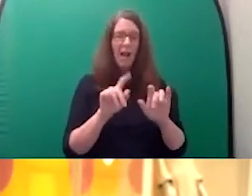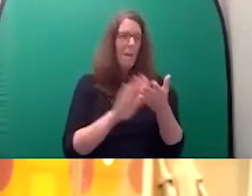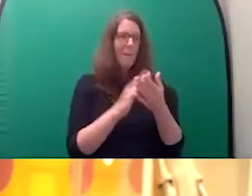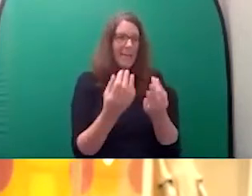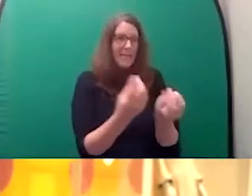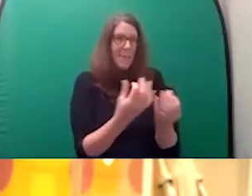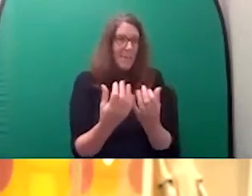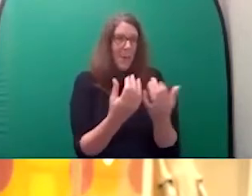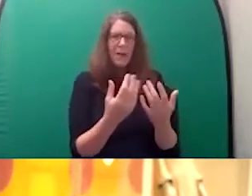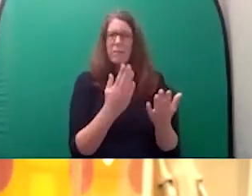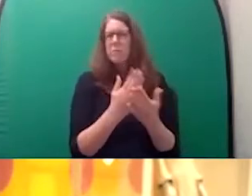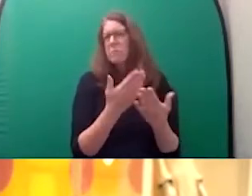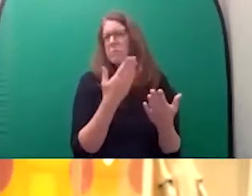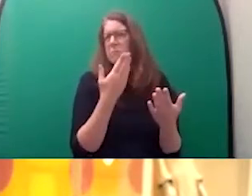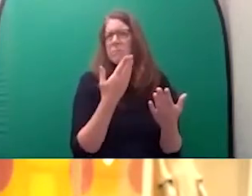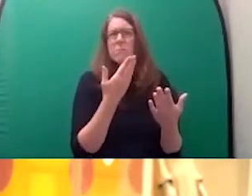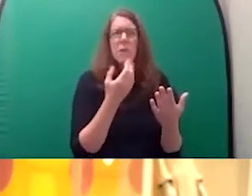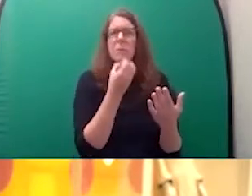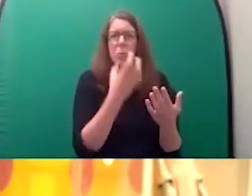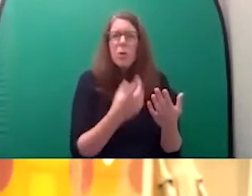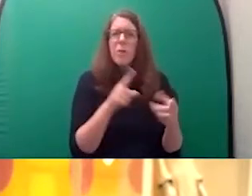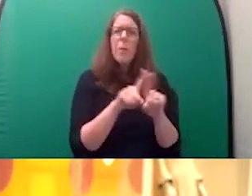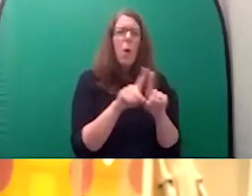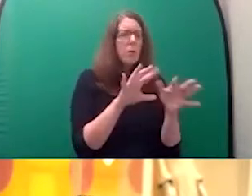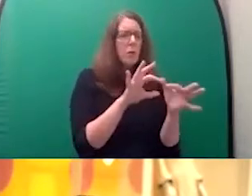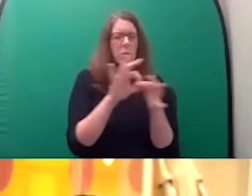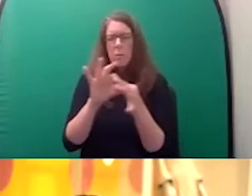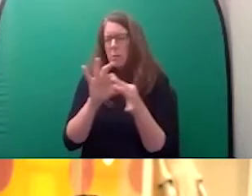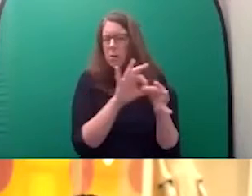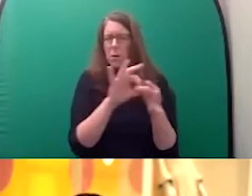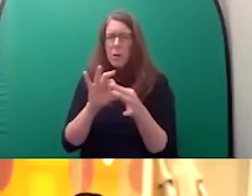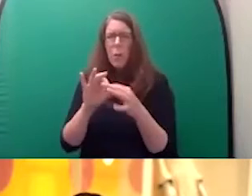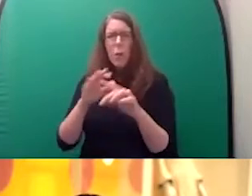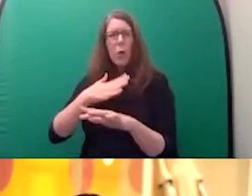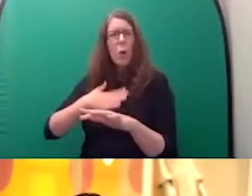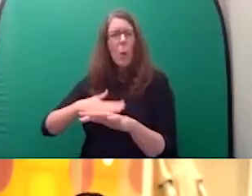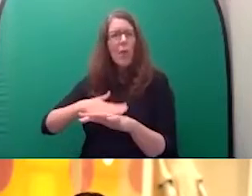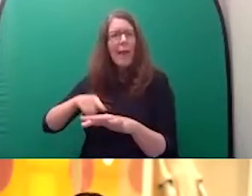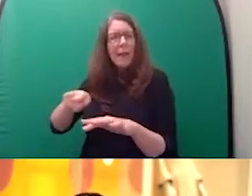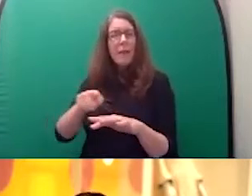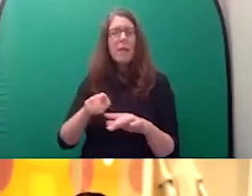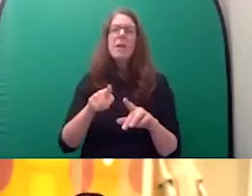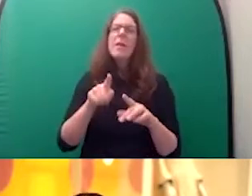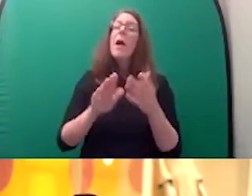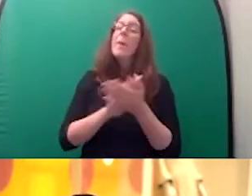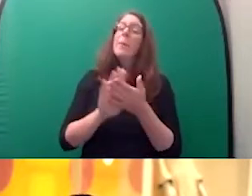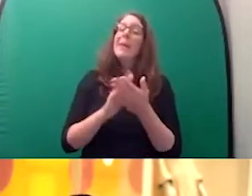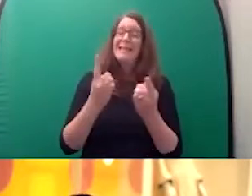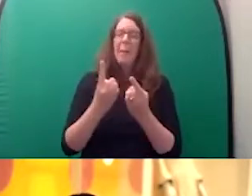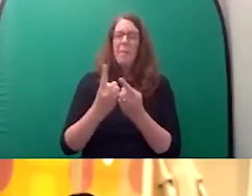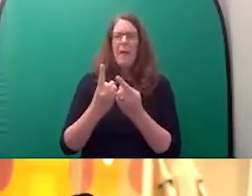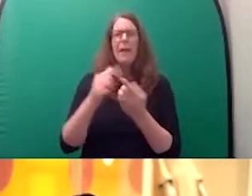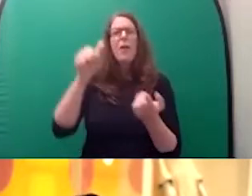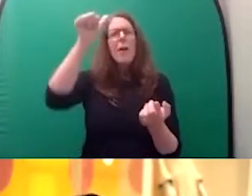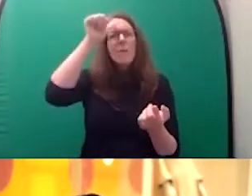with the clothing. Yeah, and I think it just makes the kind of familiar a bit unfamiliar, or a bit surprising